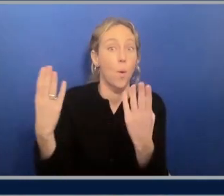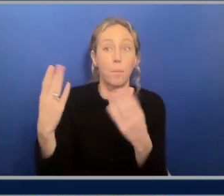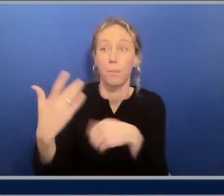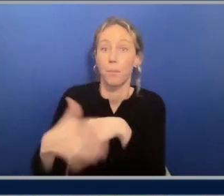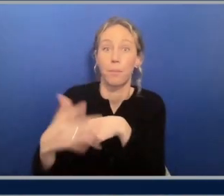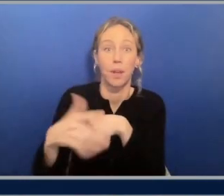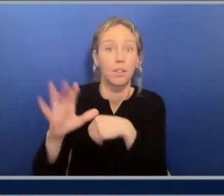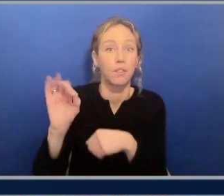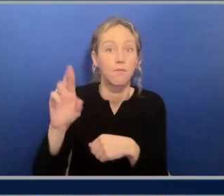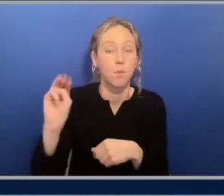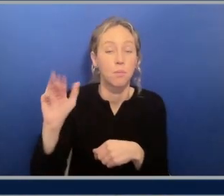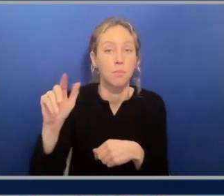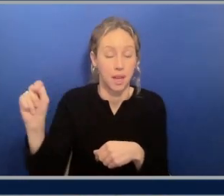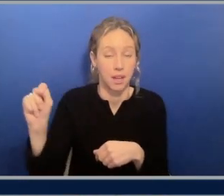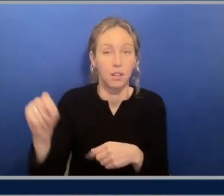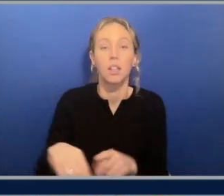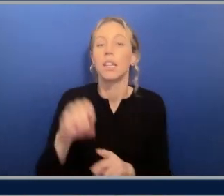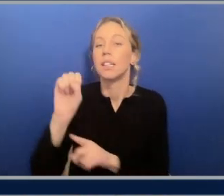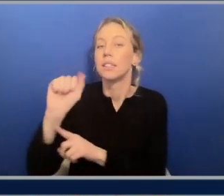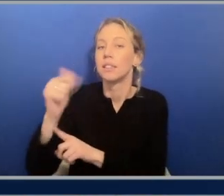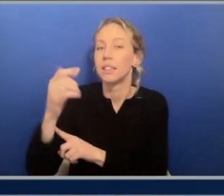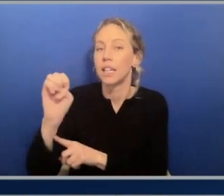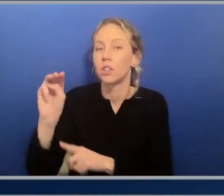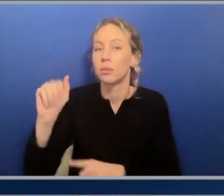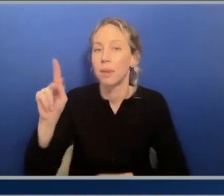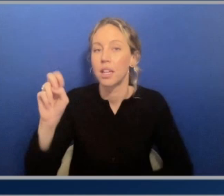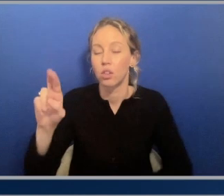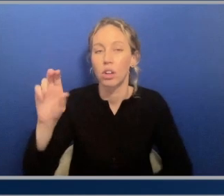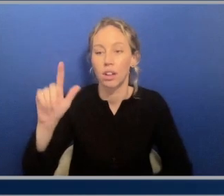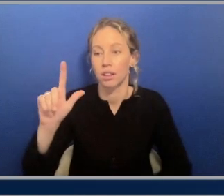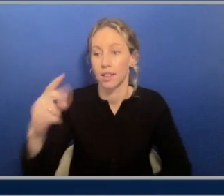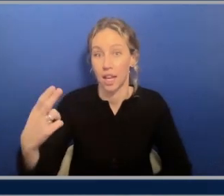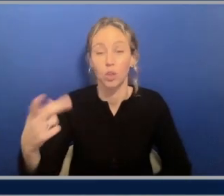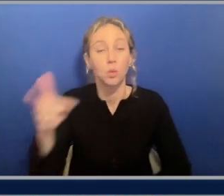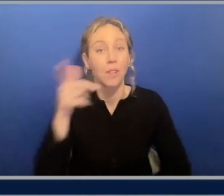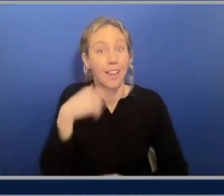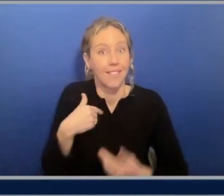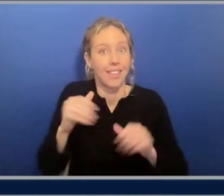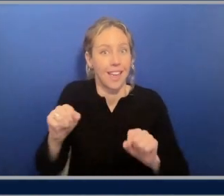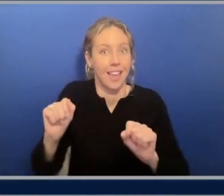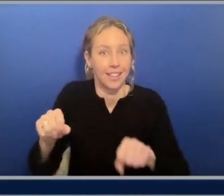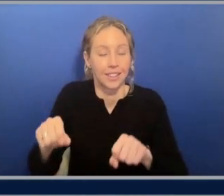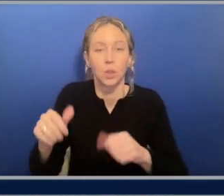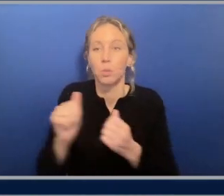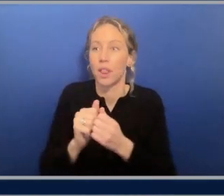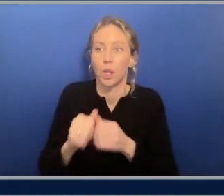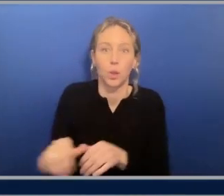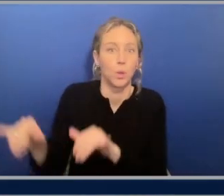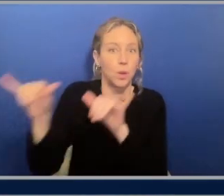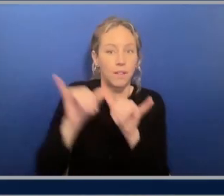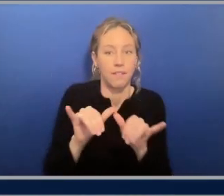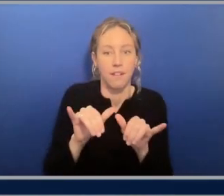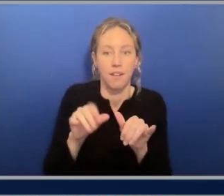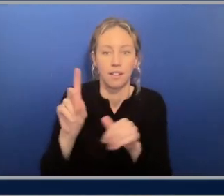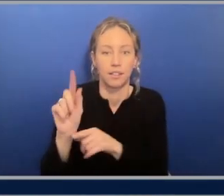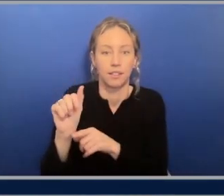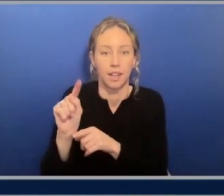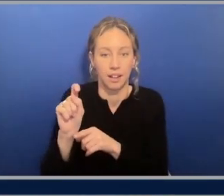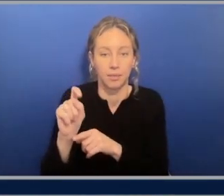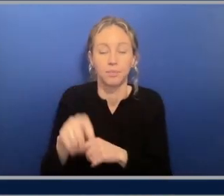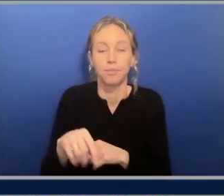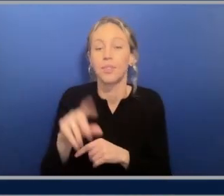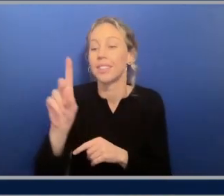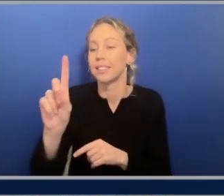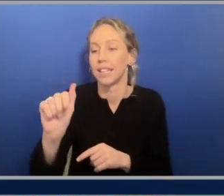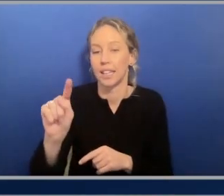format, right? So with SageMaker Lakehouse, you're getting that capability with the unified data, right? And I want to also add one more thing, right?